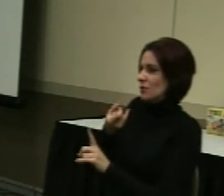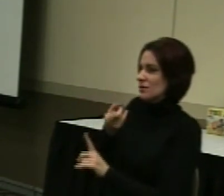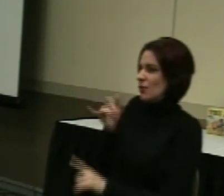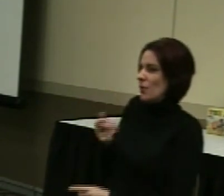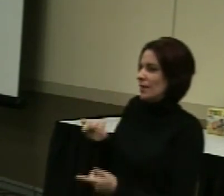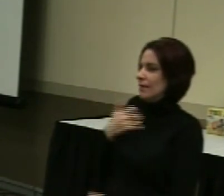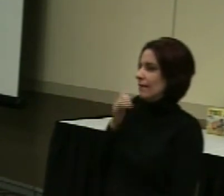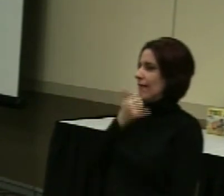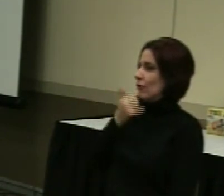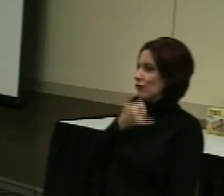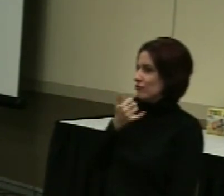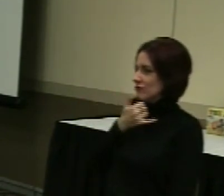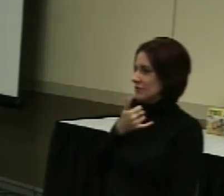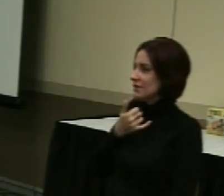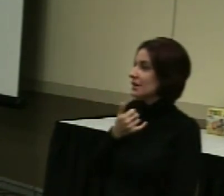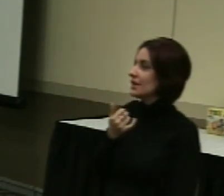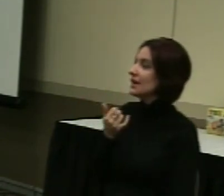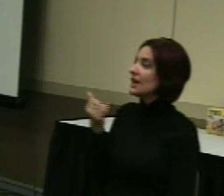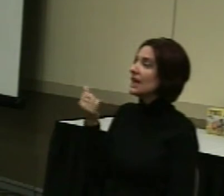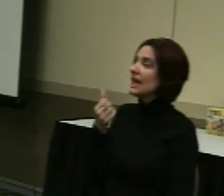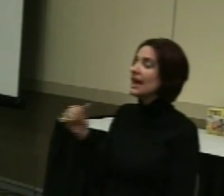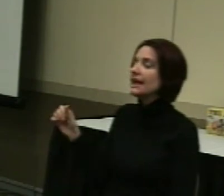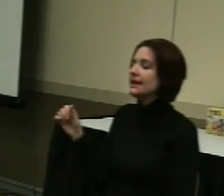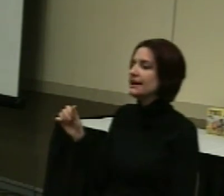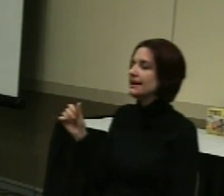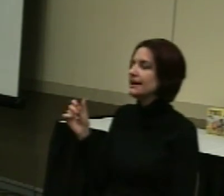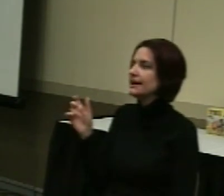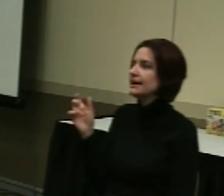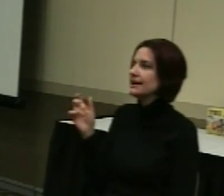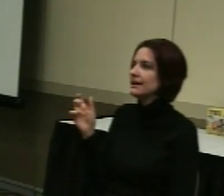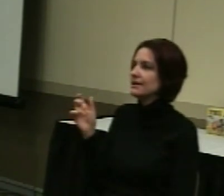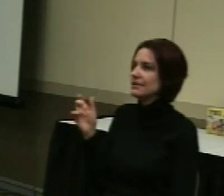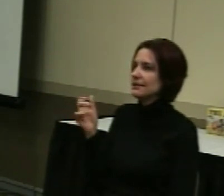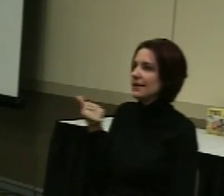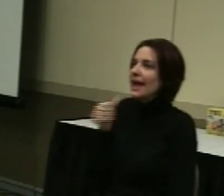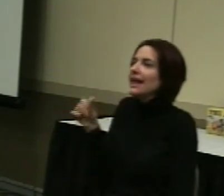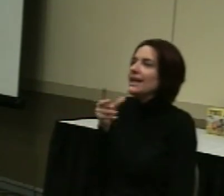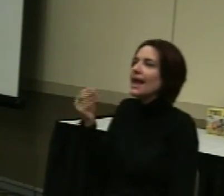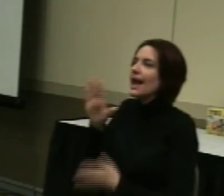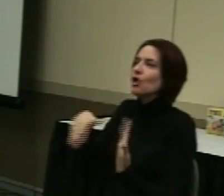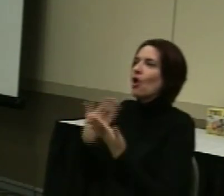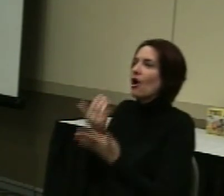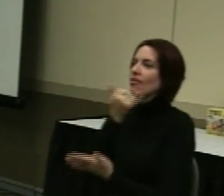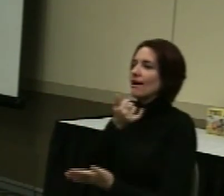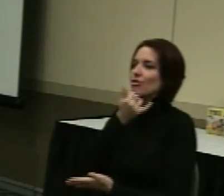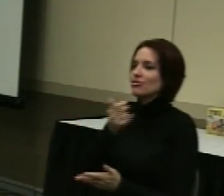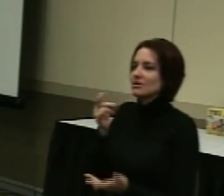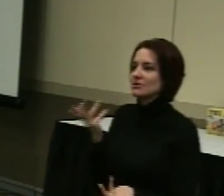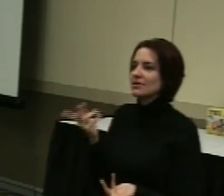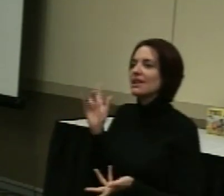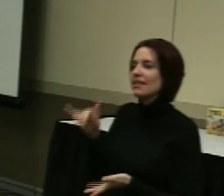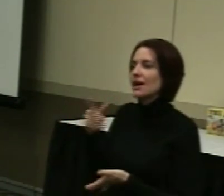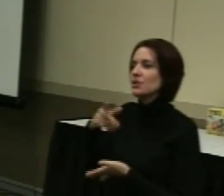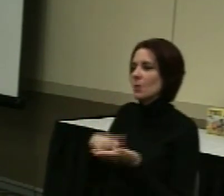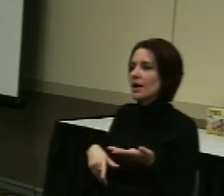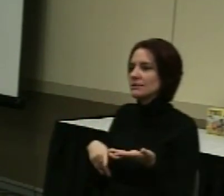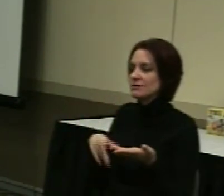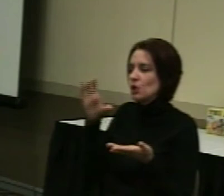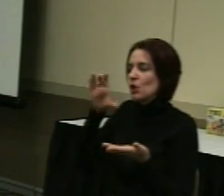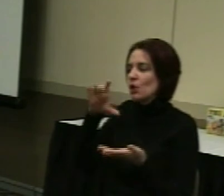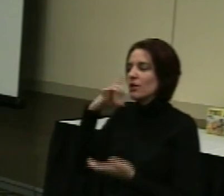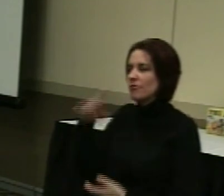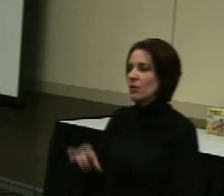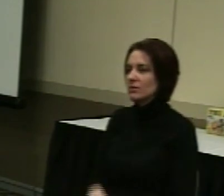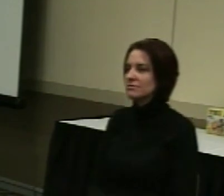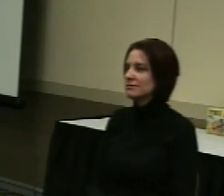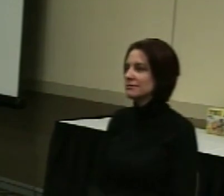they make, any imaginable errors, any and all of them, is what our colleague told us. Any and